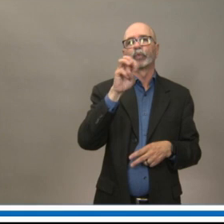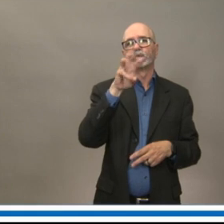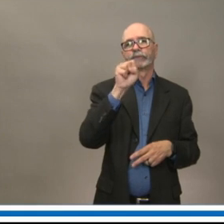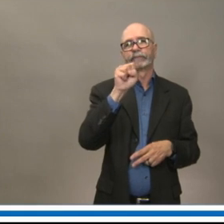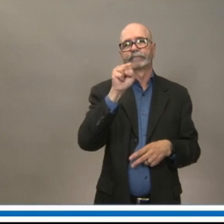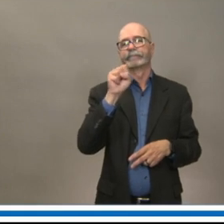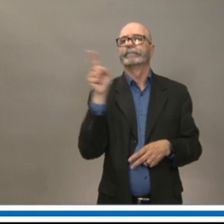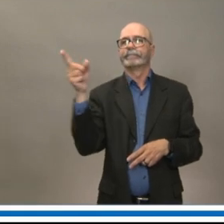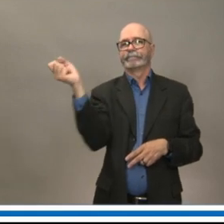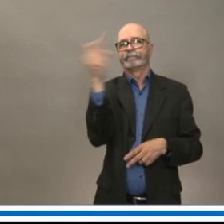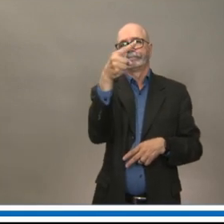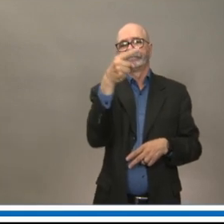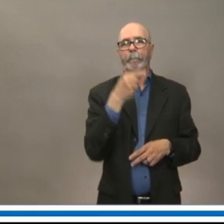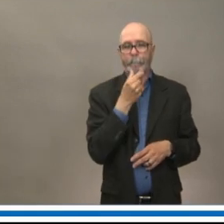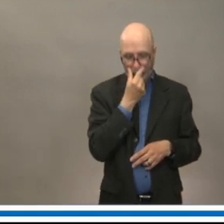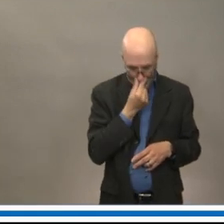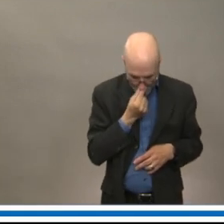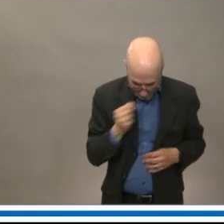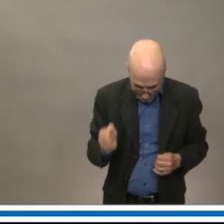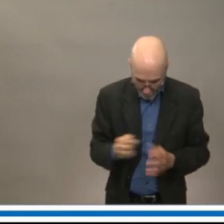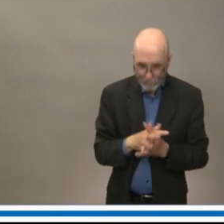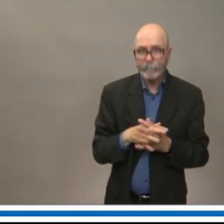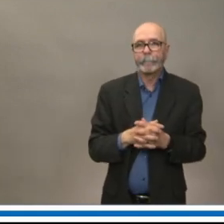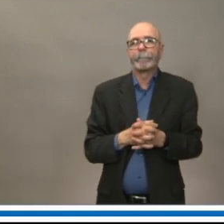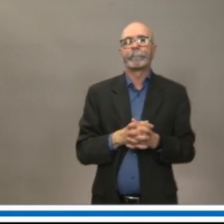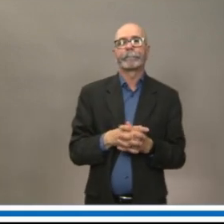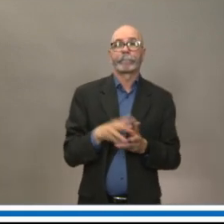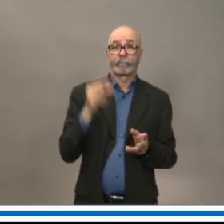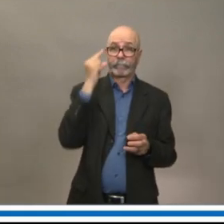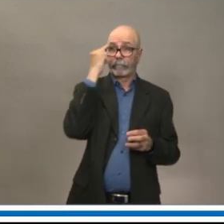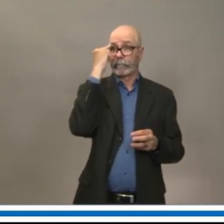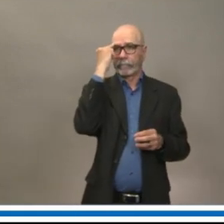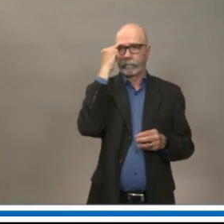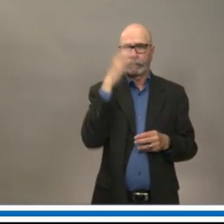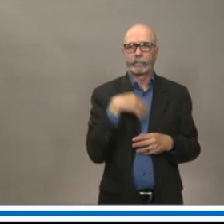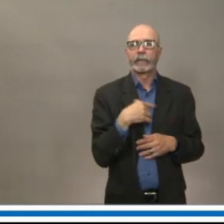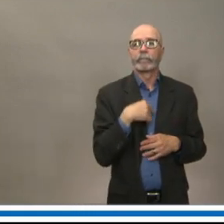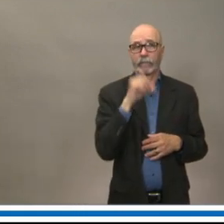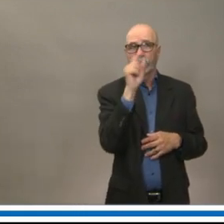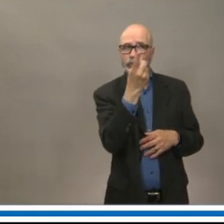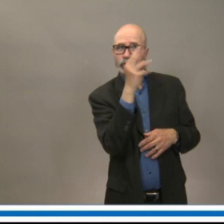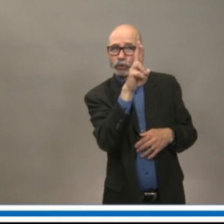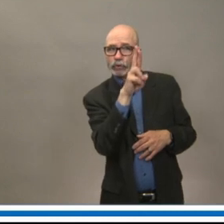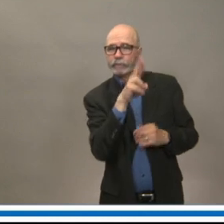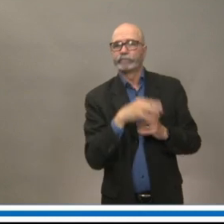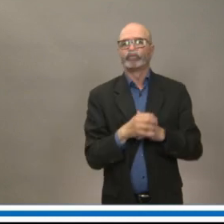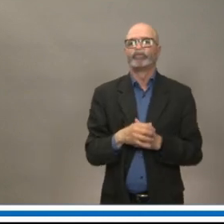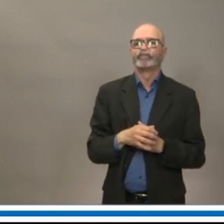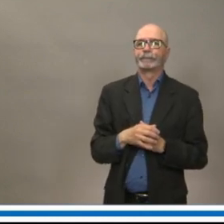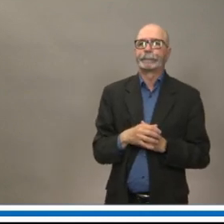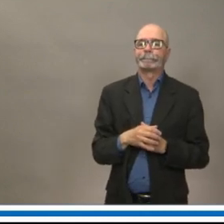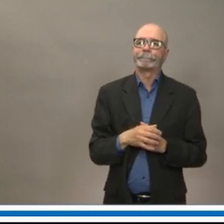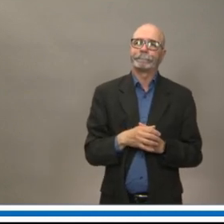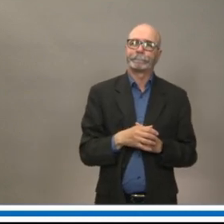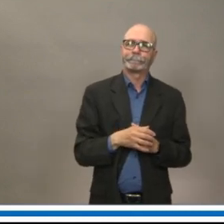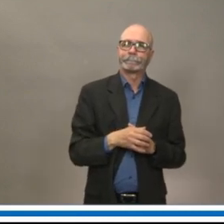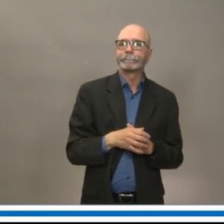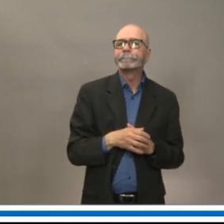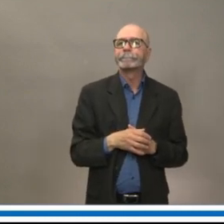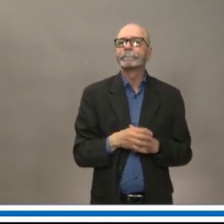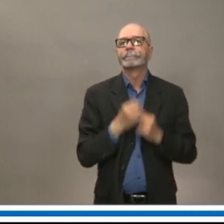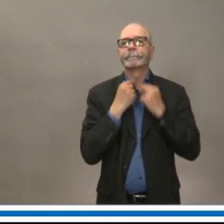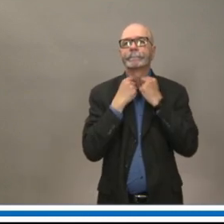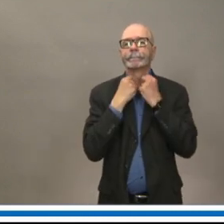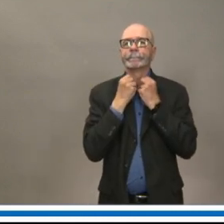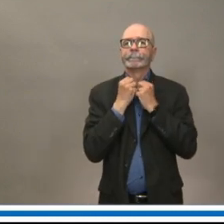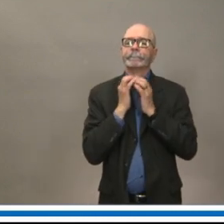Bill, are you there? Thank you very much. Yes, thank you. For a question for Dr. Strang, you recently said you took a certain measure of comfort